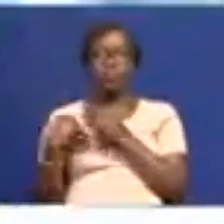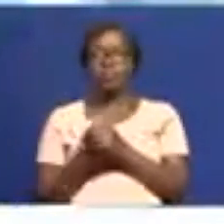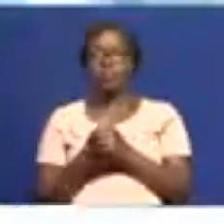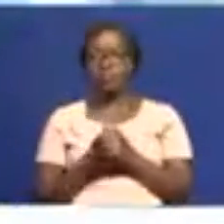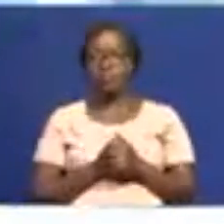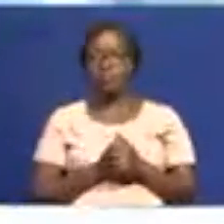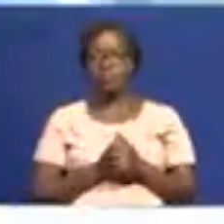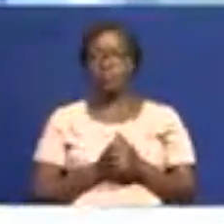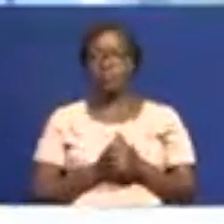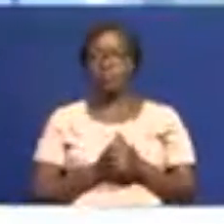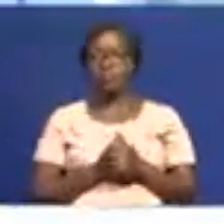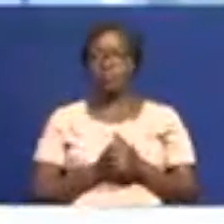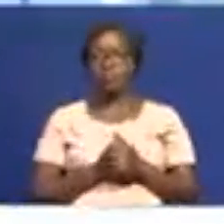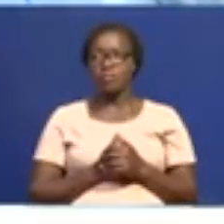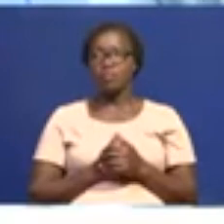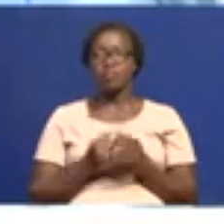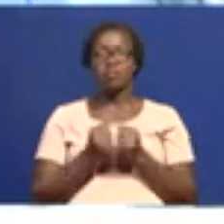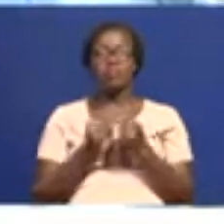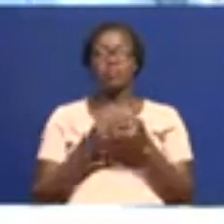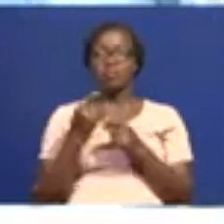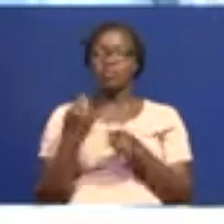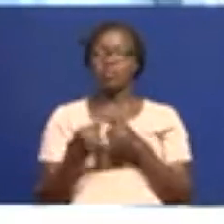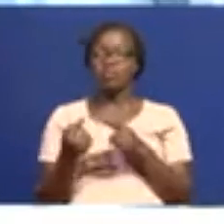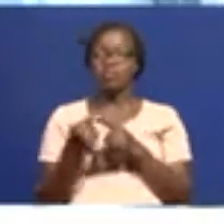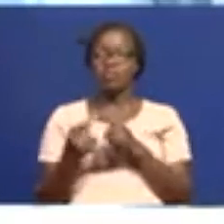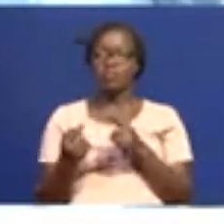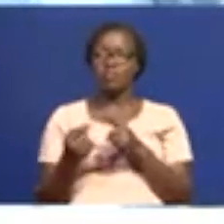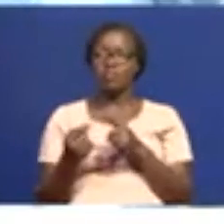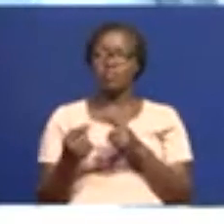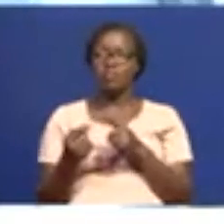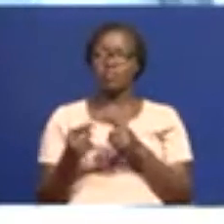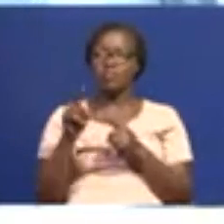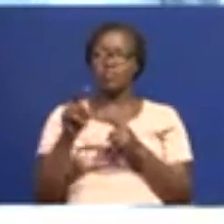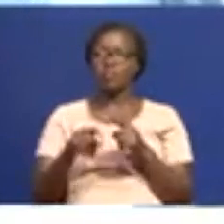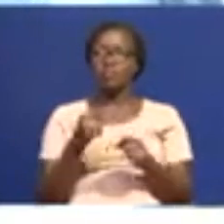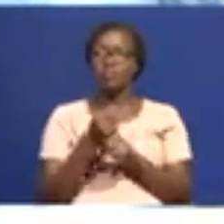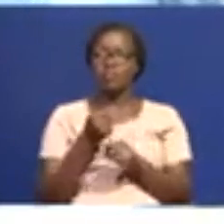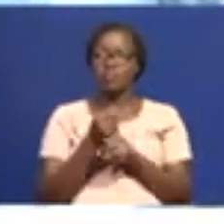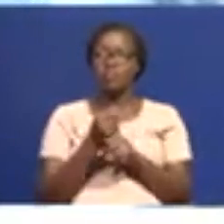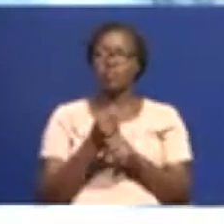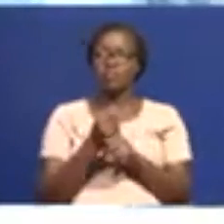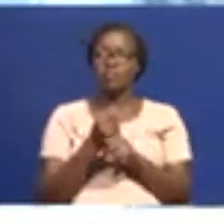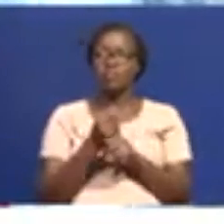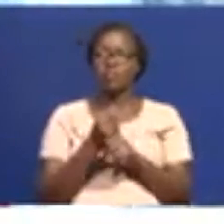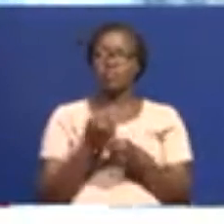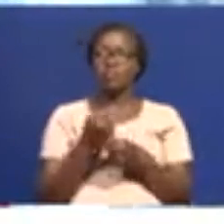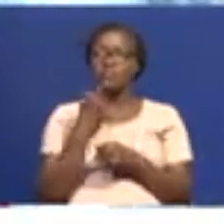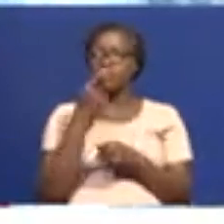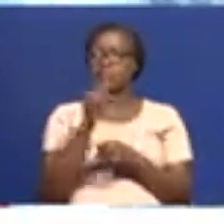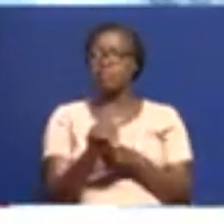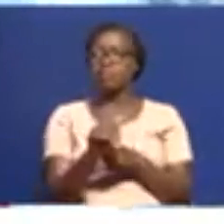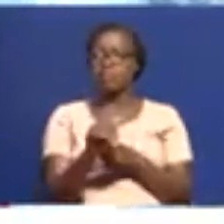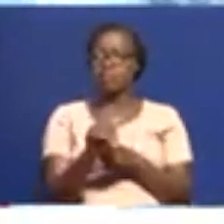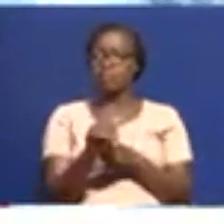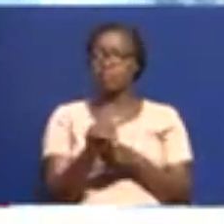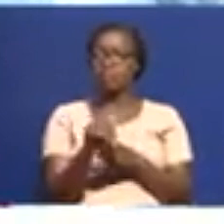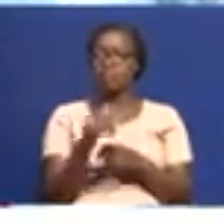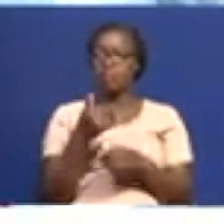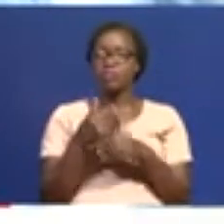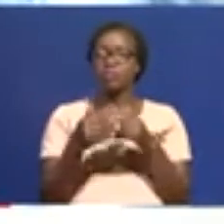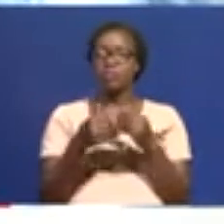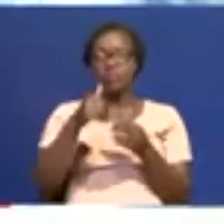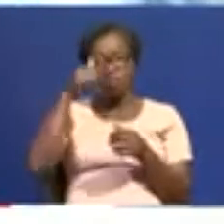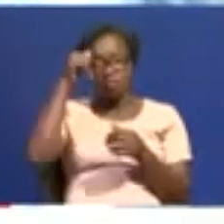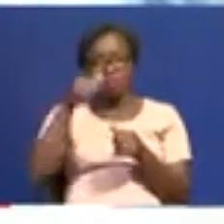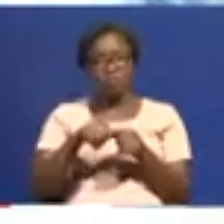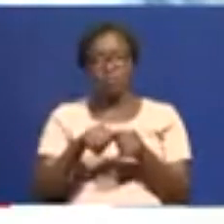taken 18 years, we must work to make sure a monument in